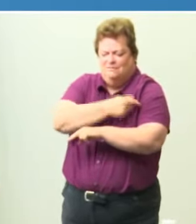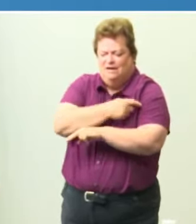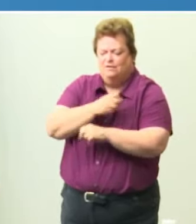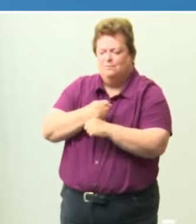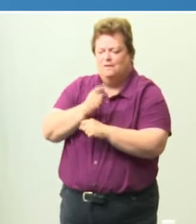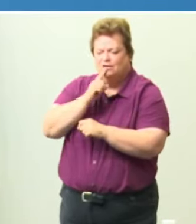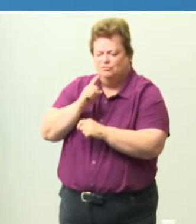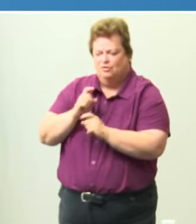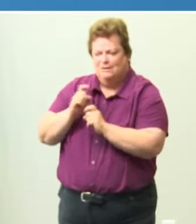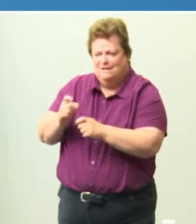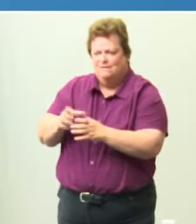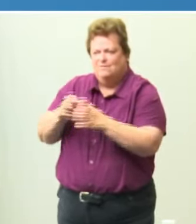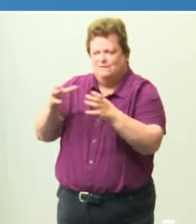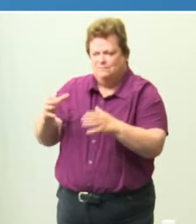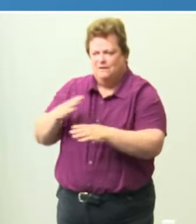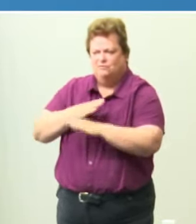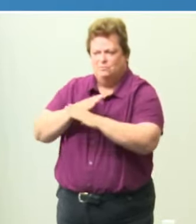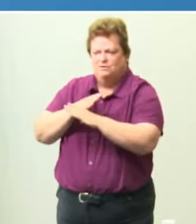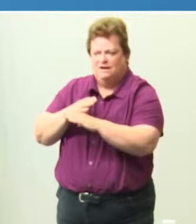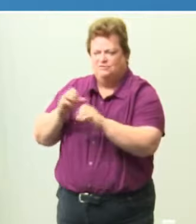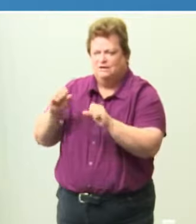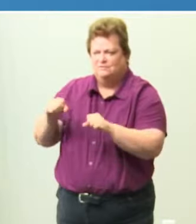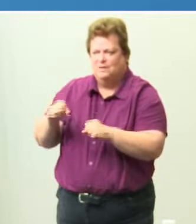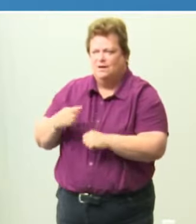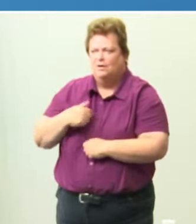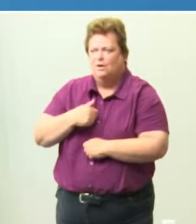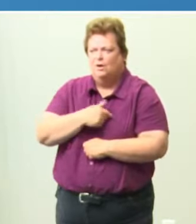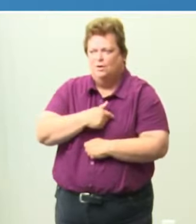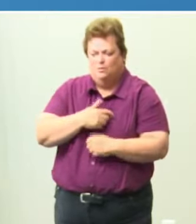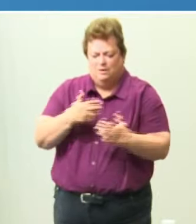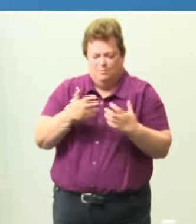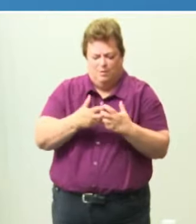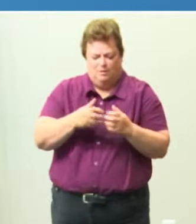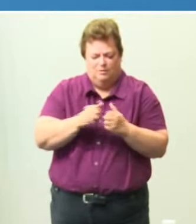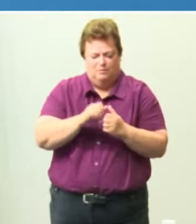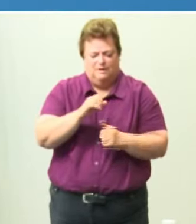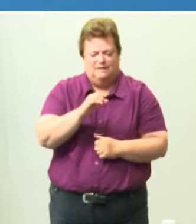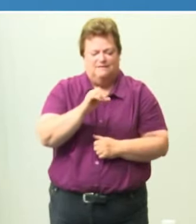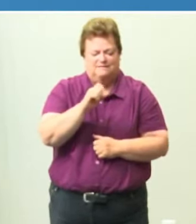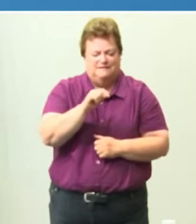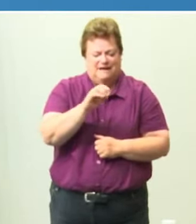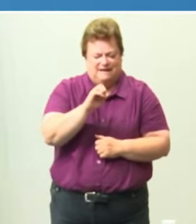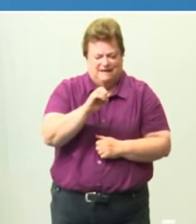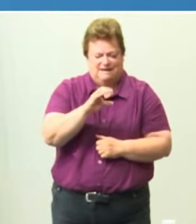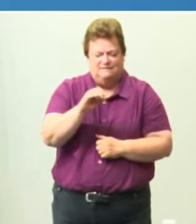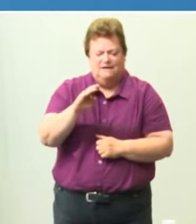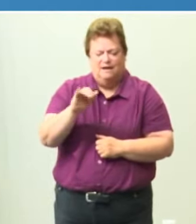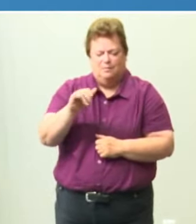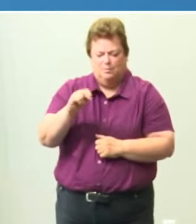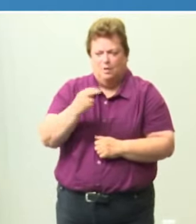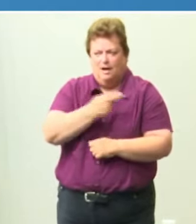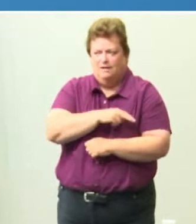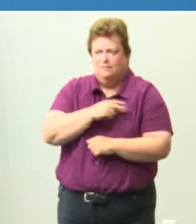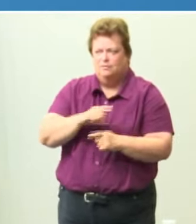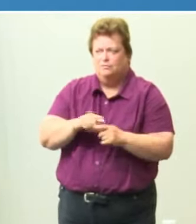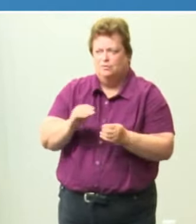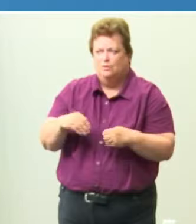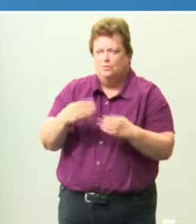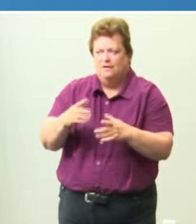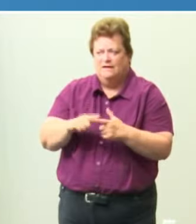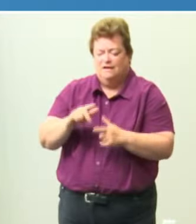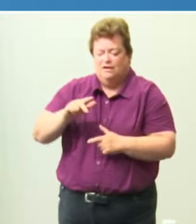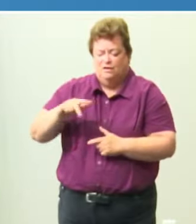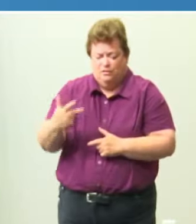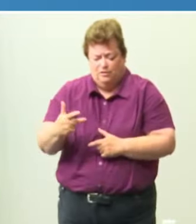much protection as possible. We partnered with CHI Health, St. Elizabeth, and Bryan Health to host these third